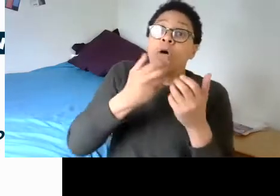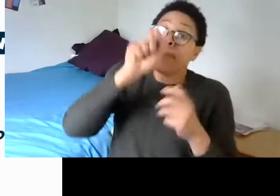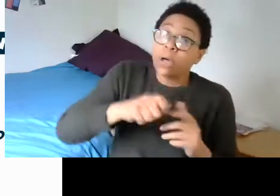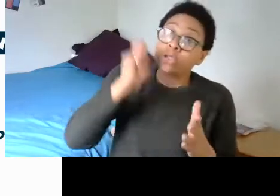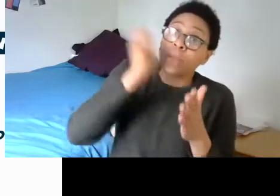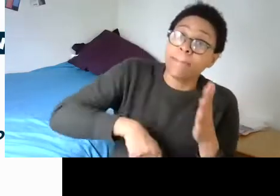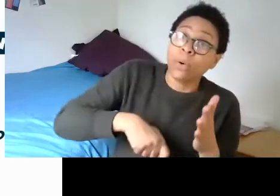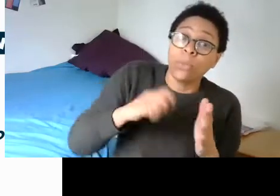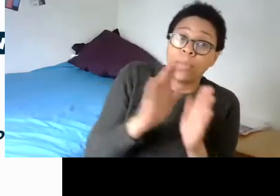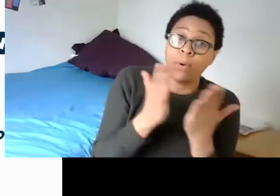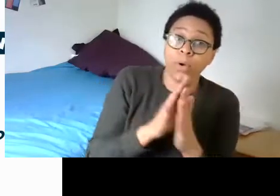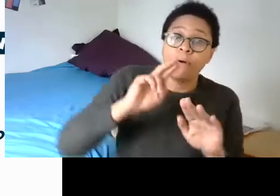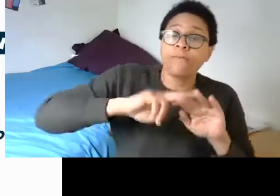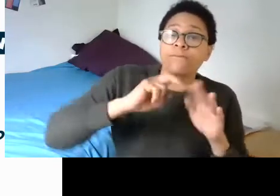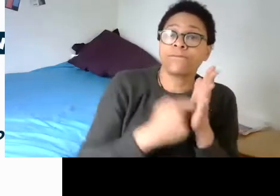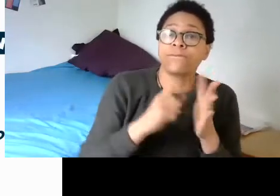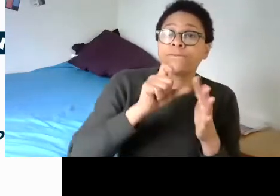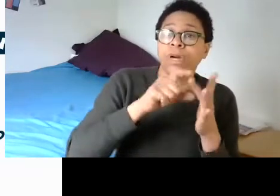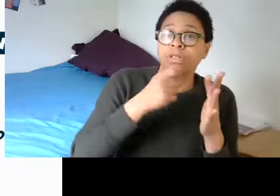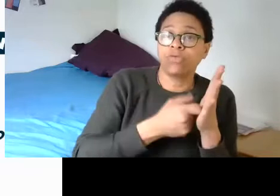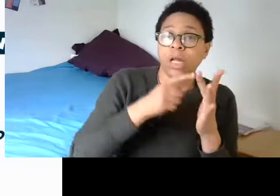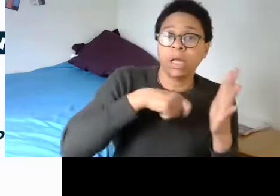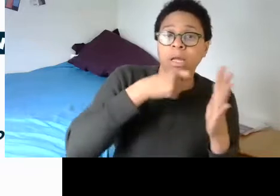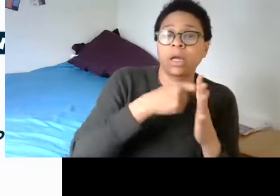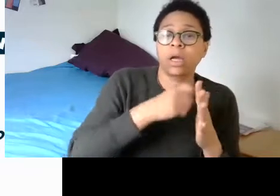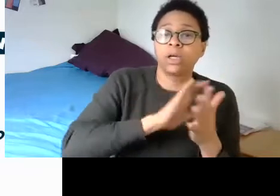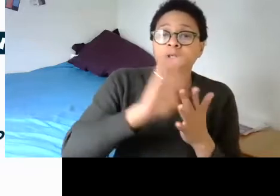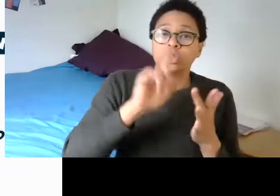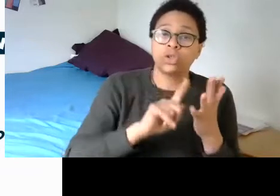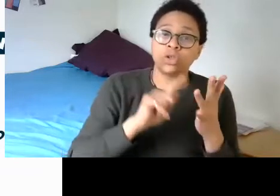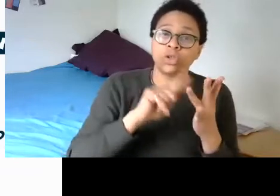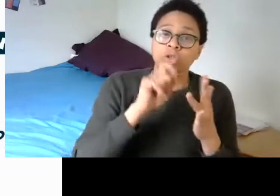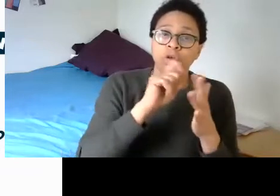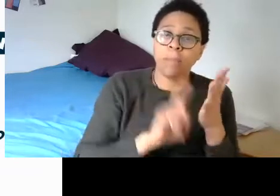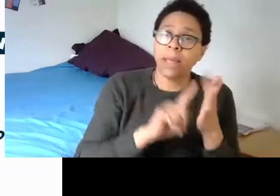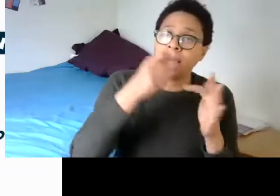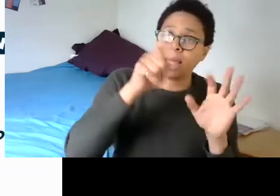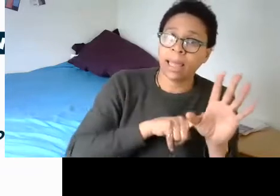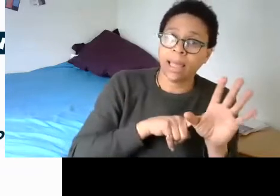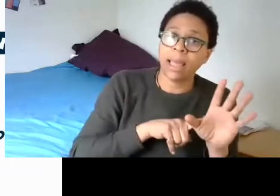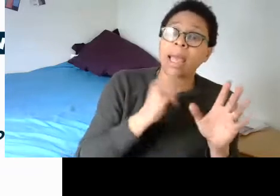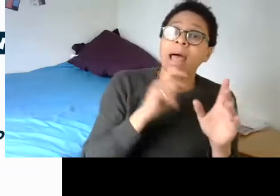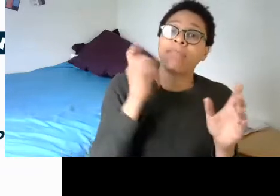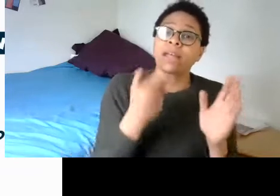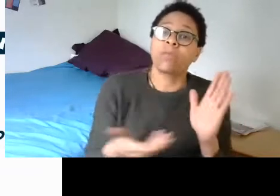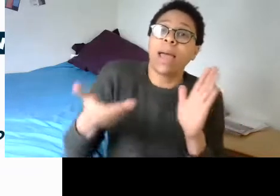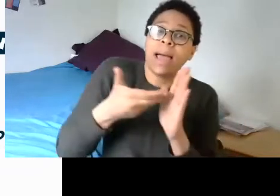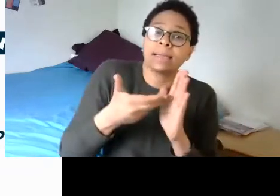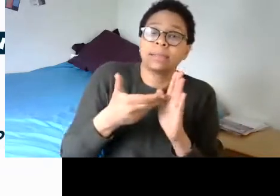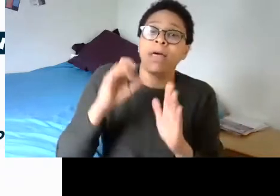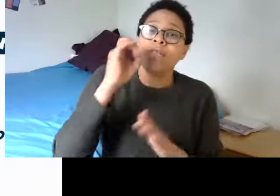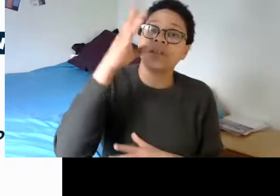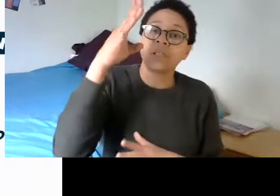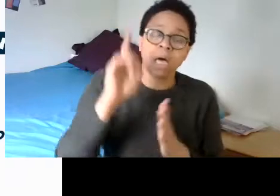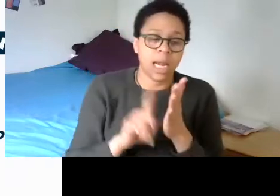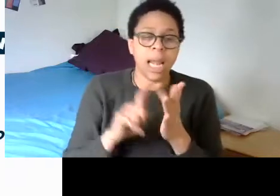we have the date, time, and latitude of his birth, and this is surrounded by astrological stars and symbols such as the Sun and Libra,